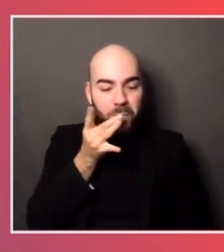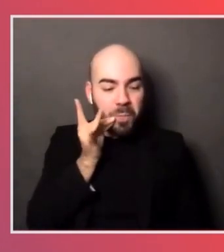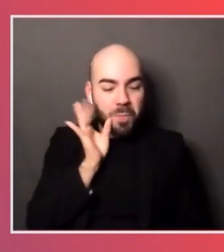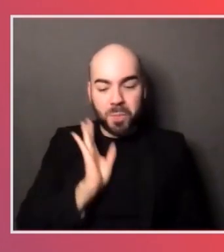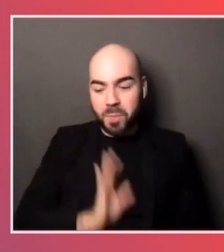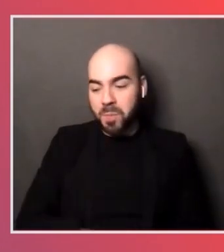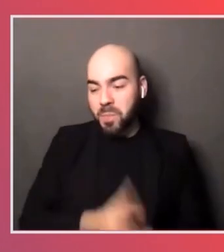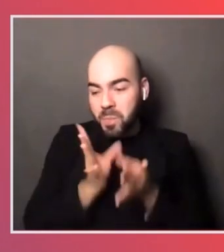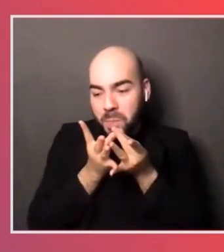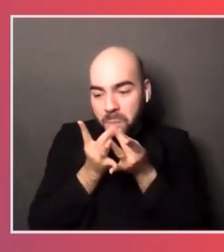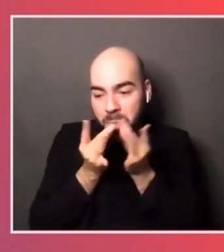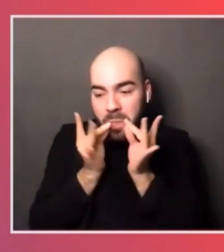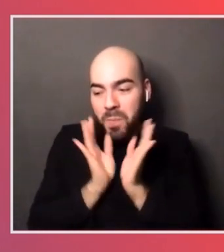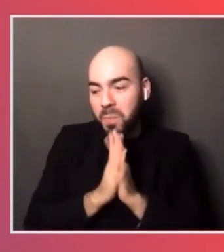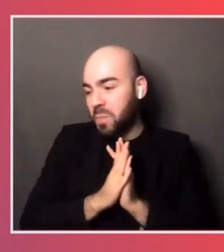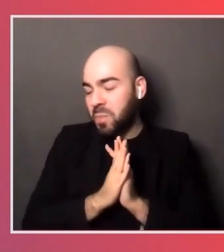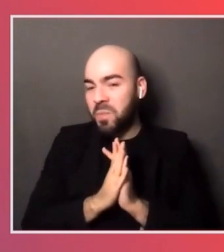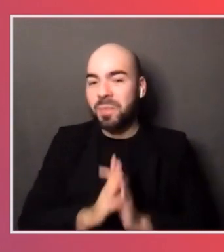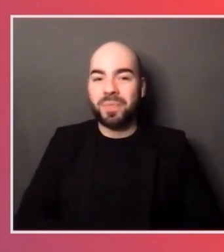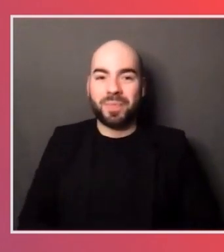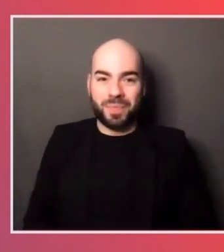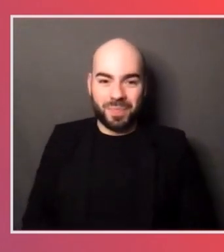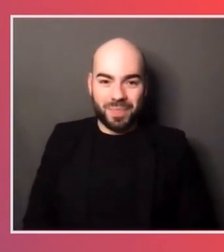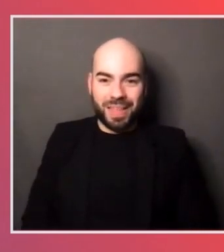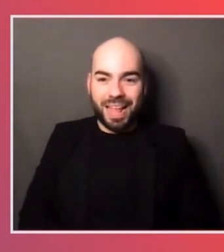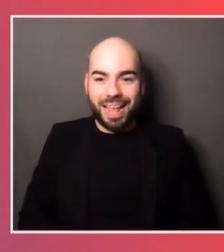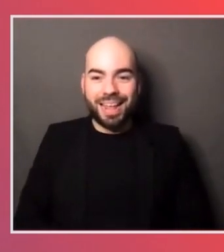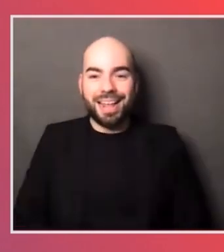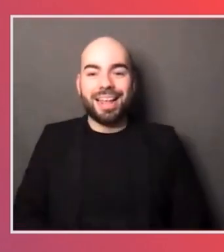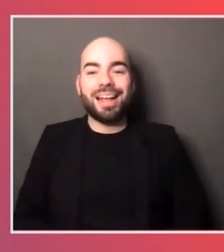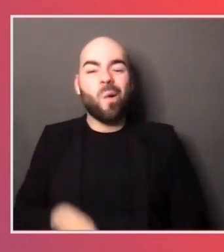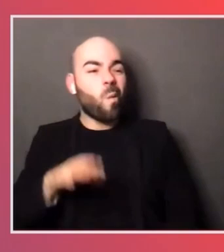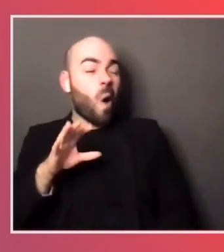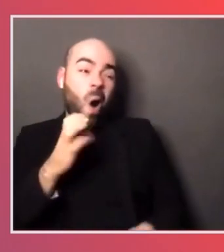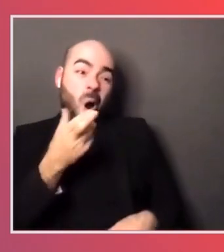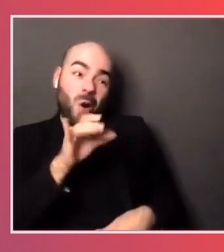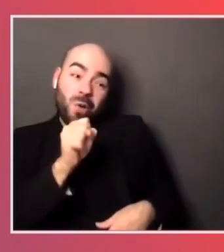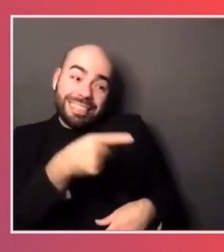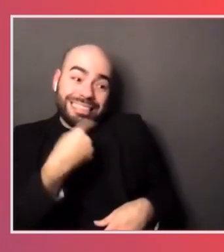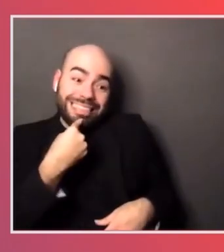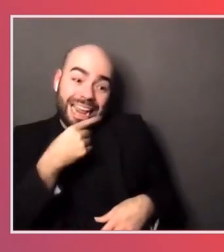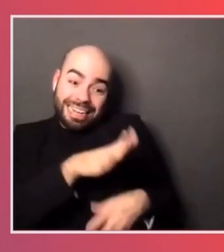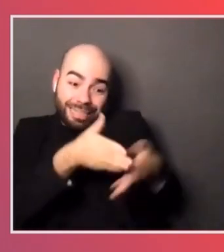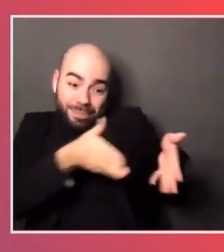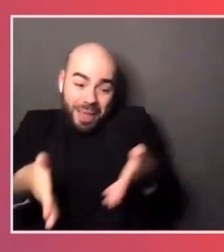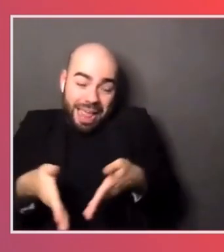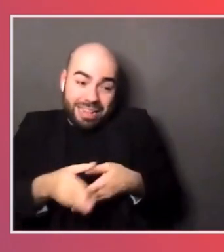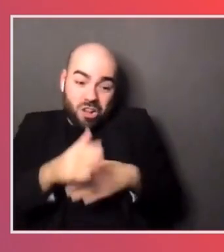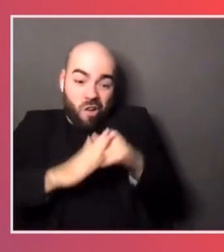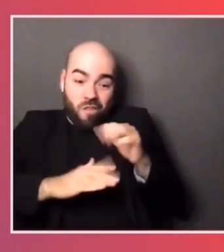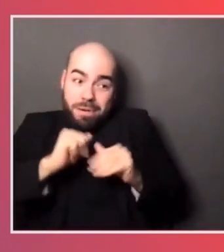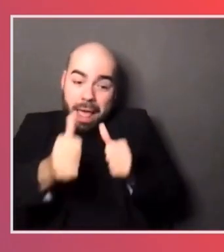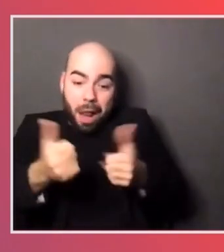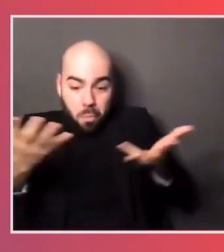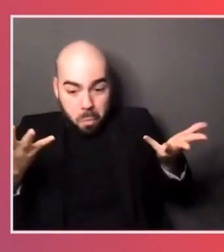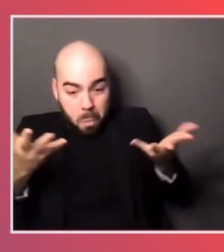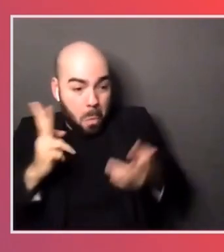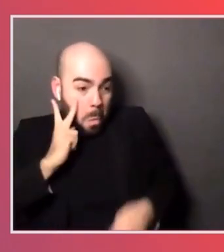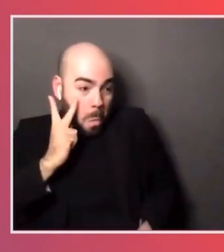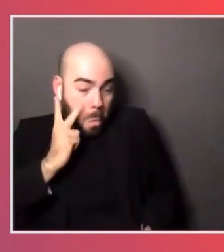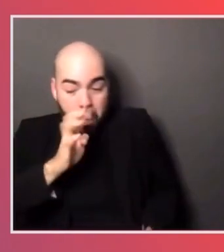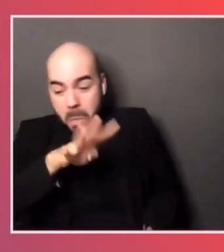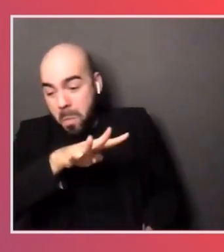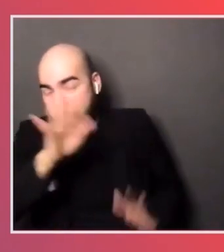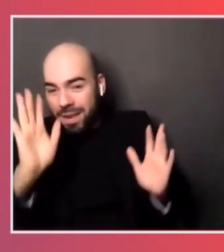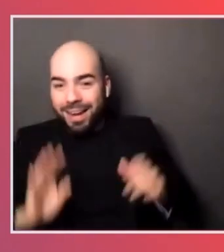Oh, no. Oh, no. Oh, no. Well, Mark, I was going to say Black Widow as